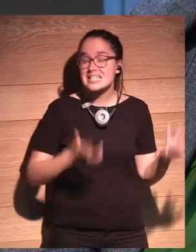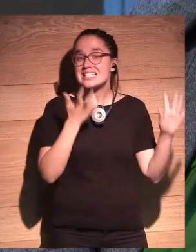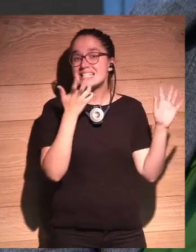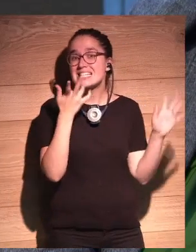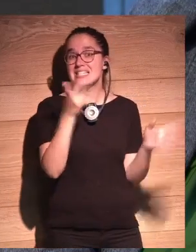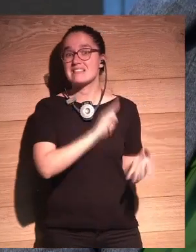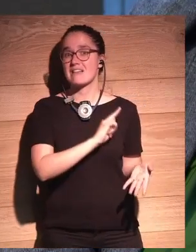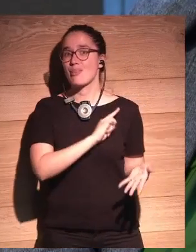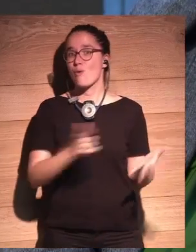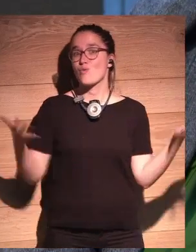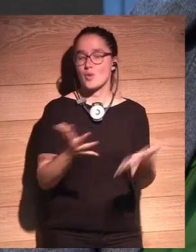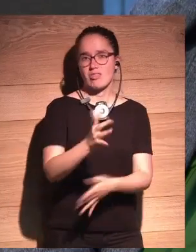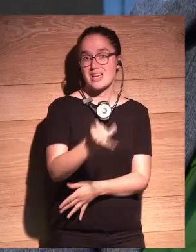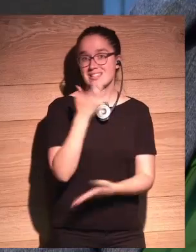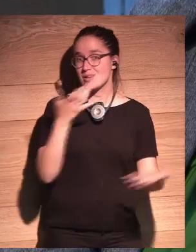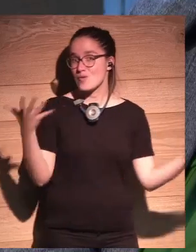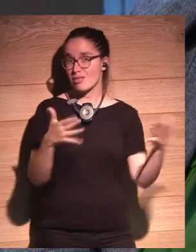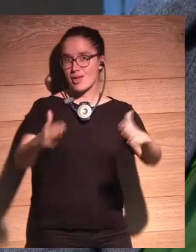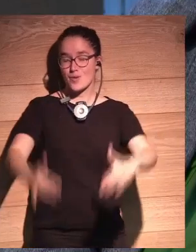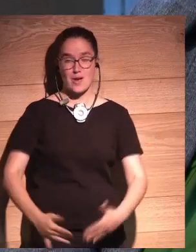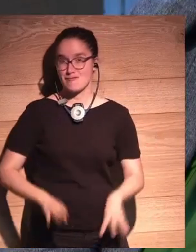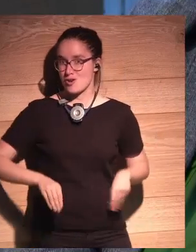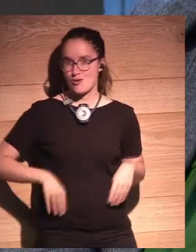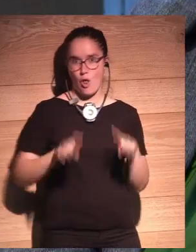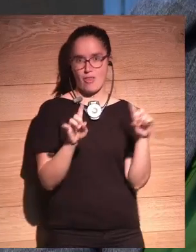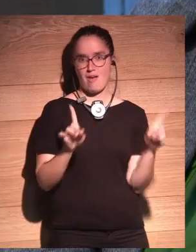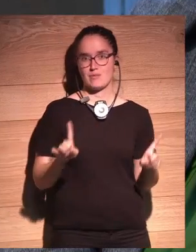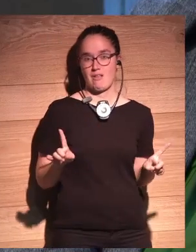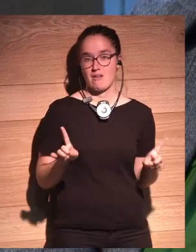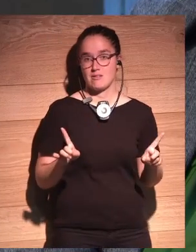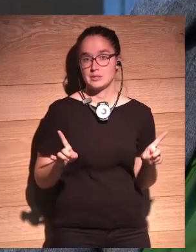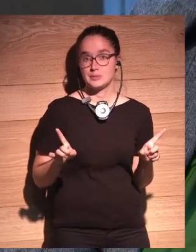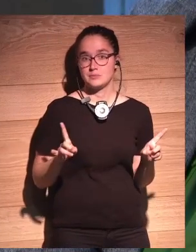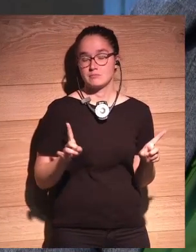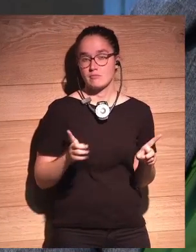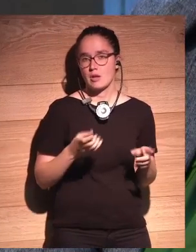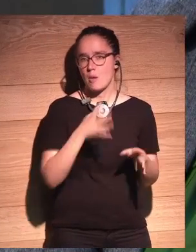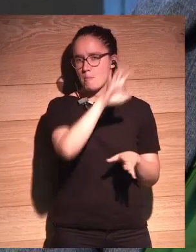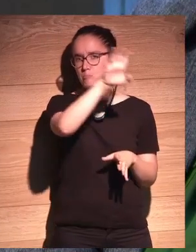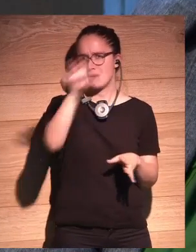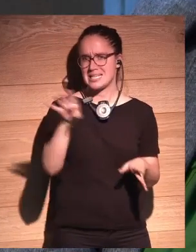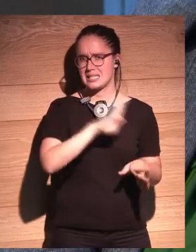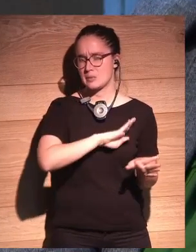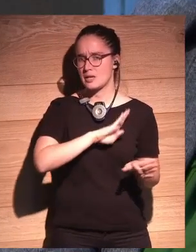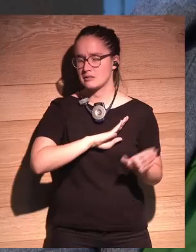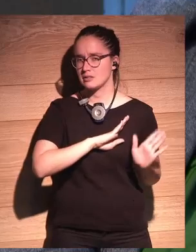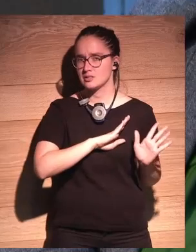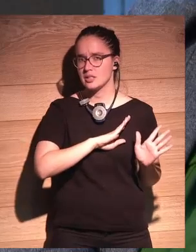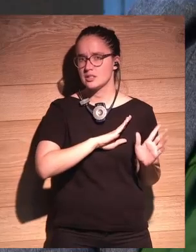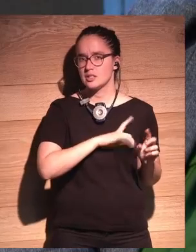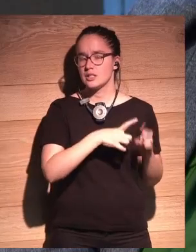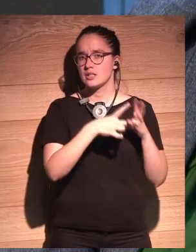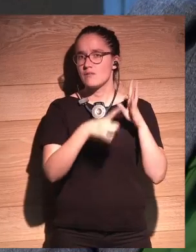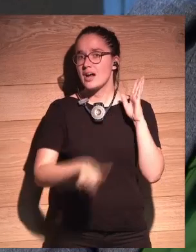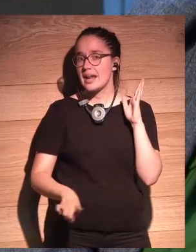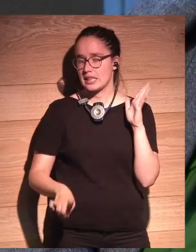example, but I think you can do that in many different countries where there are different triggers and contacts